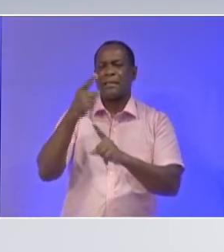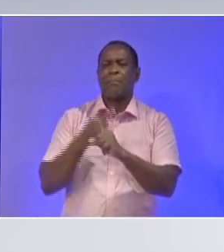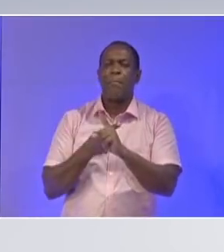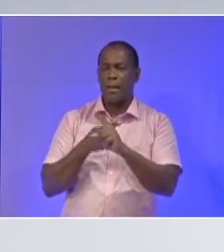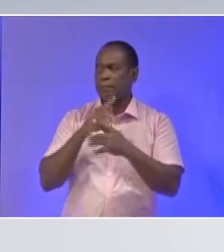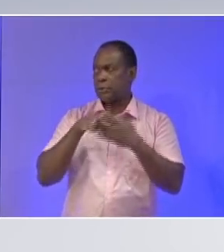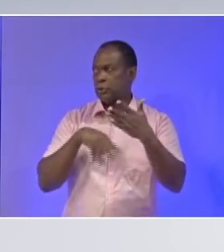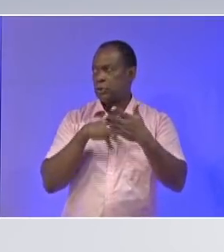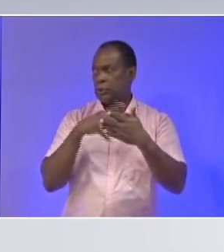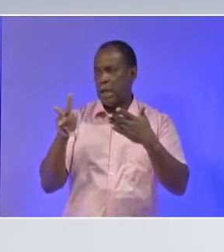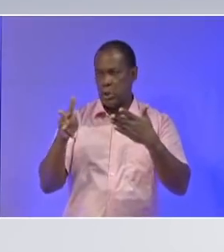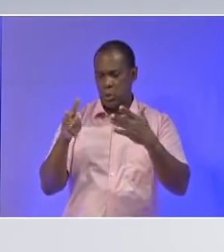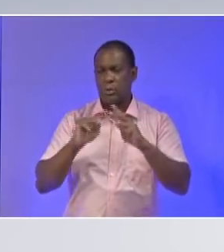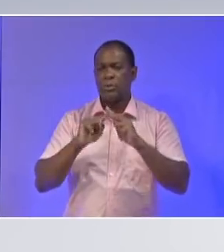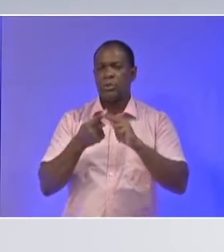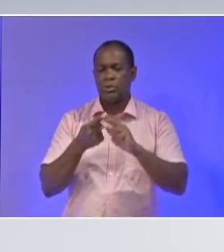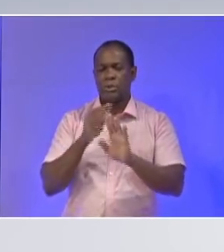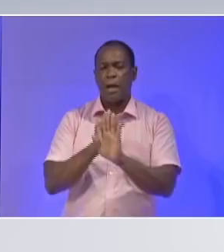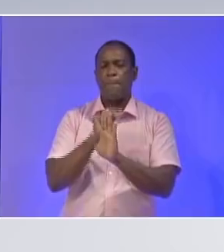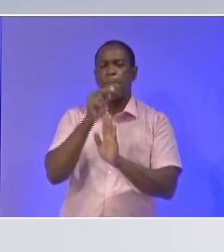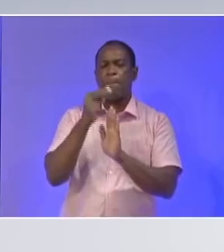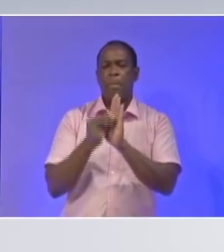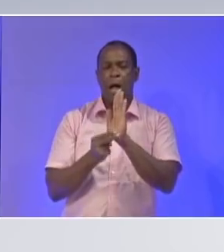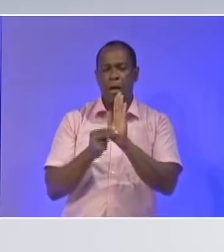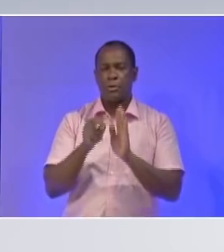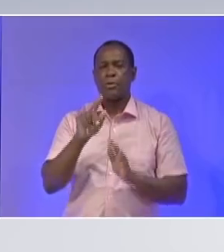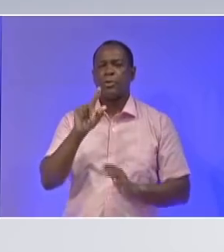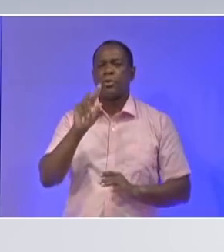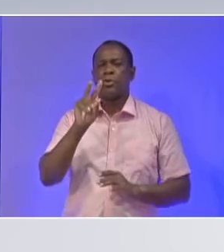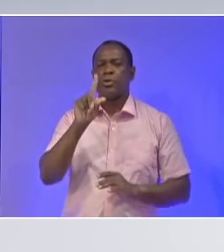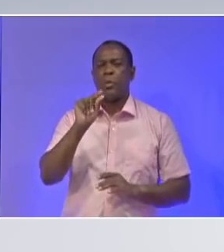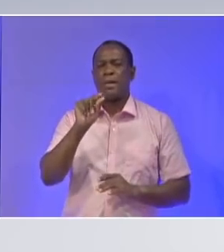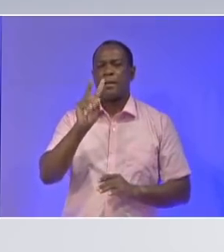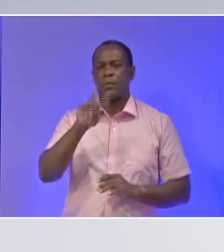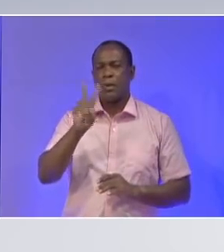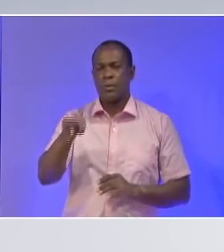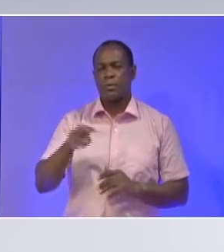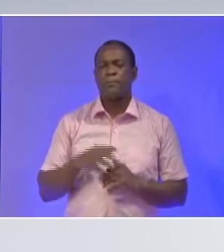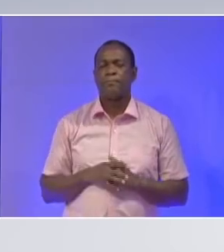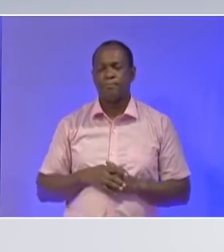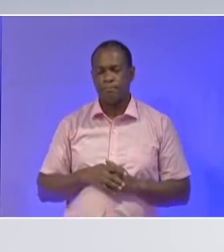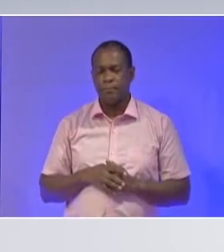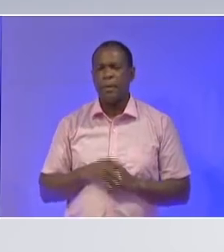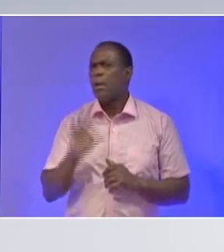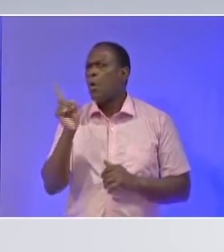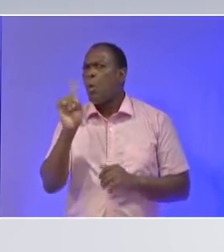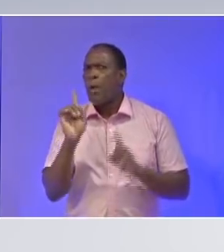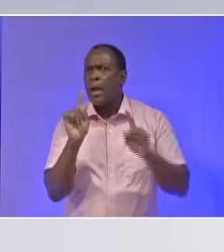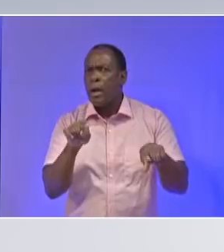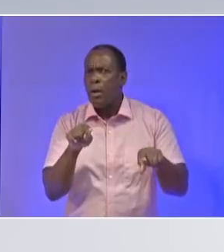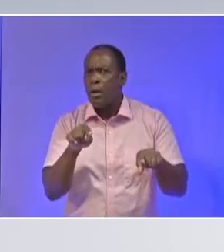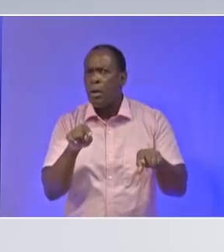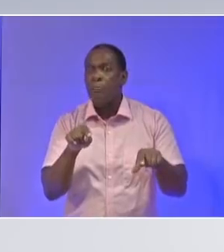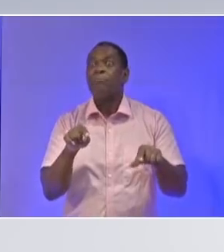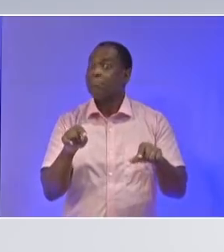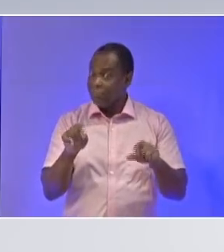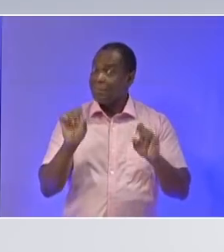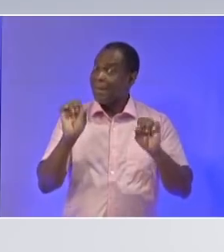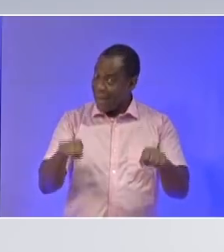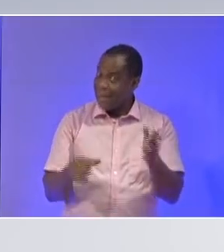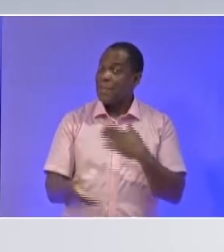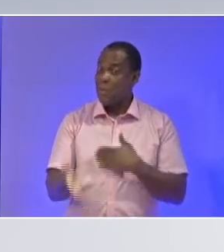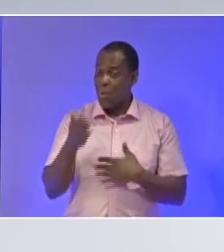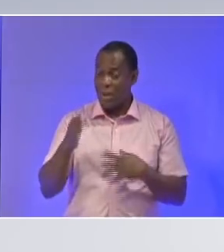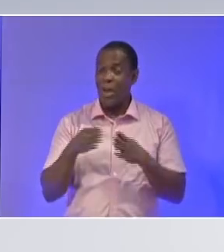will begin in March of 2022. Vaccination sites are open this morning.